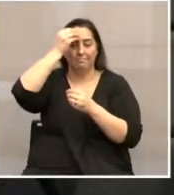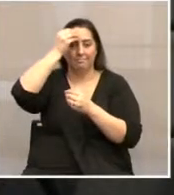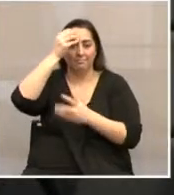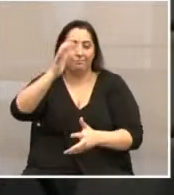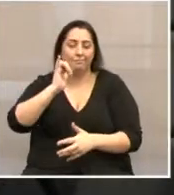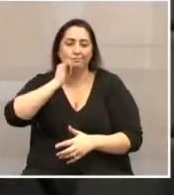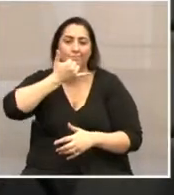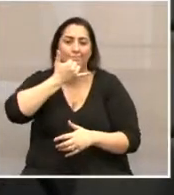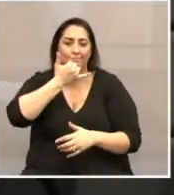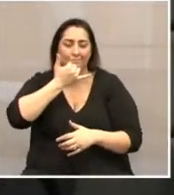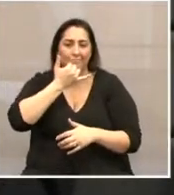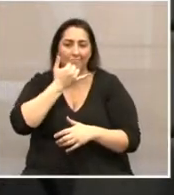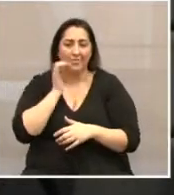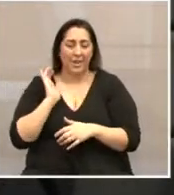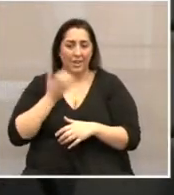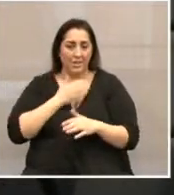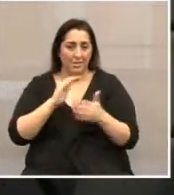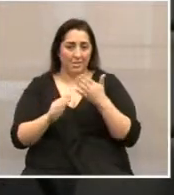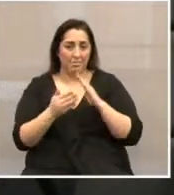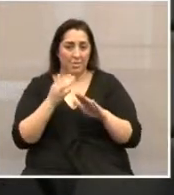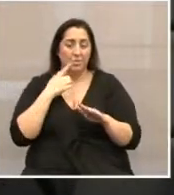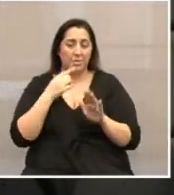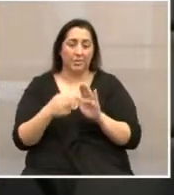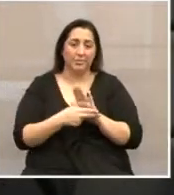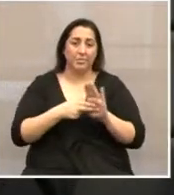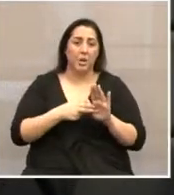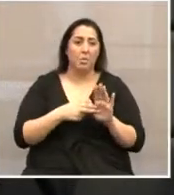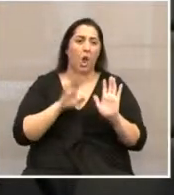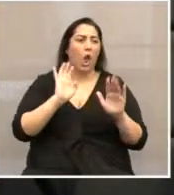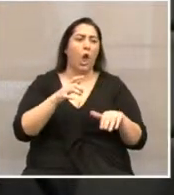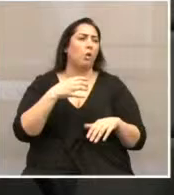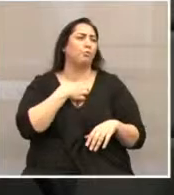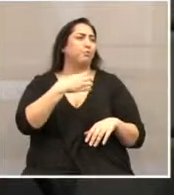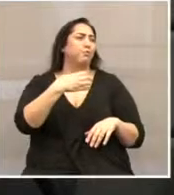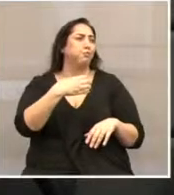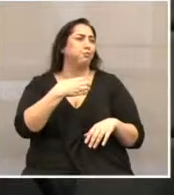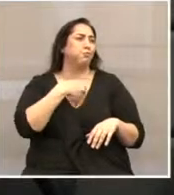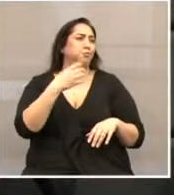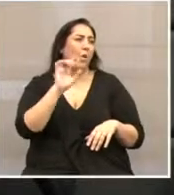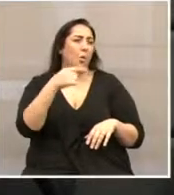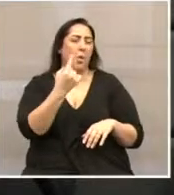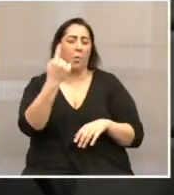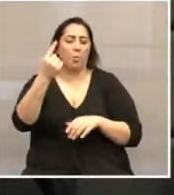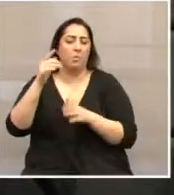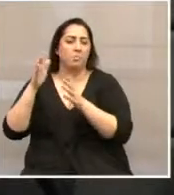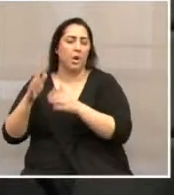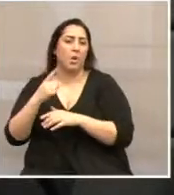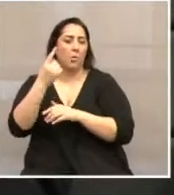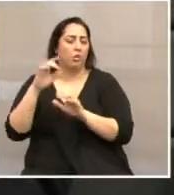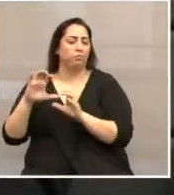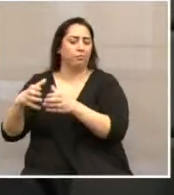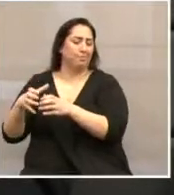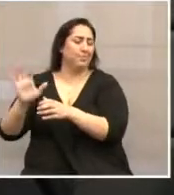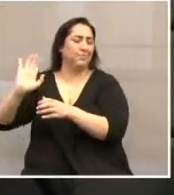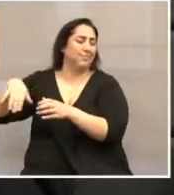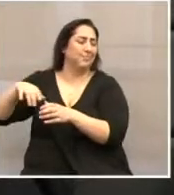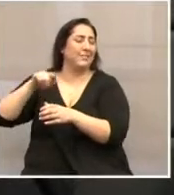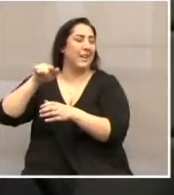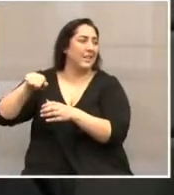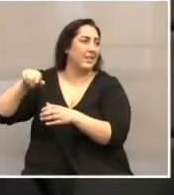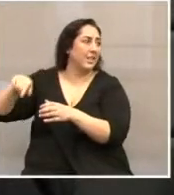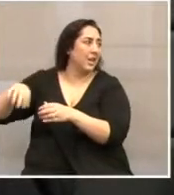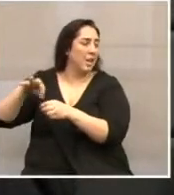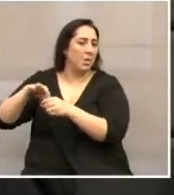has been cast exclusively as a one-sided complaint from a single party whose electoral performance